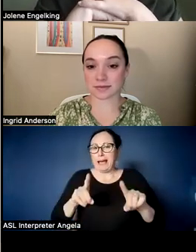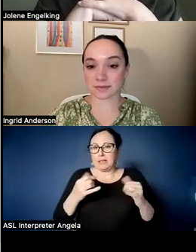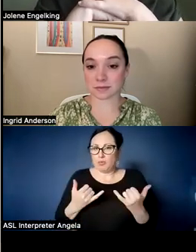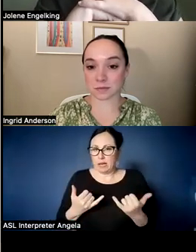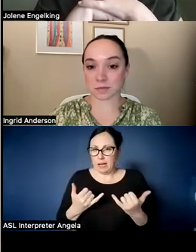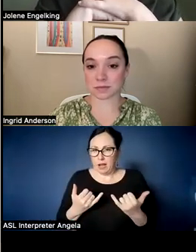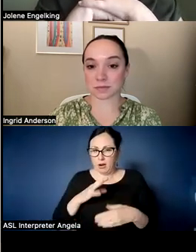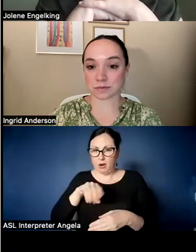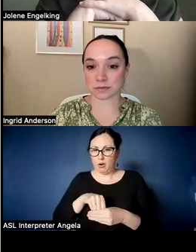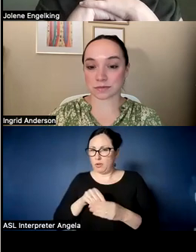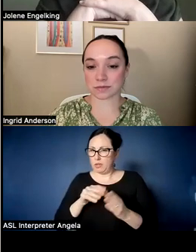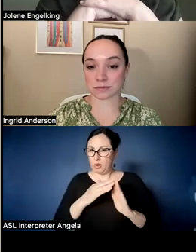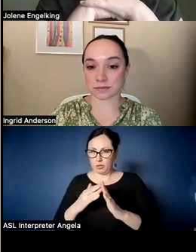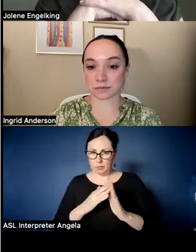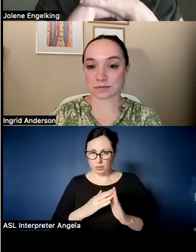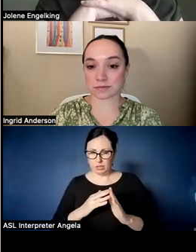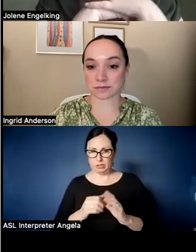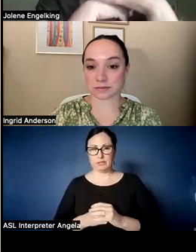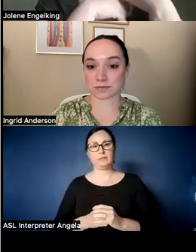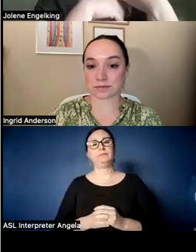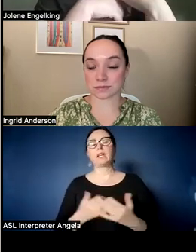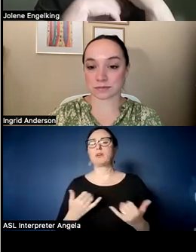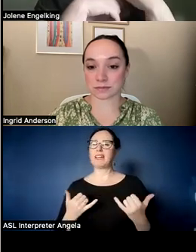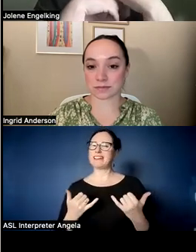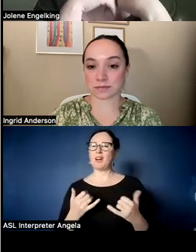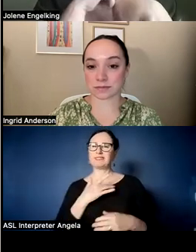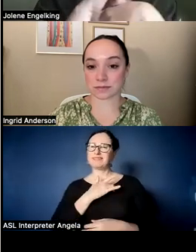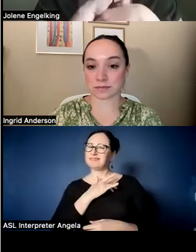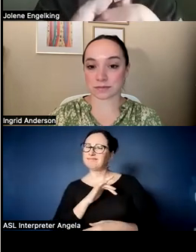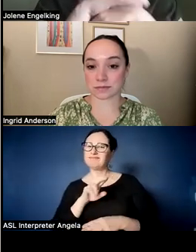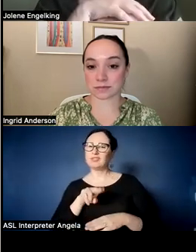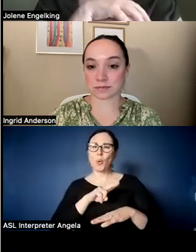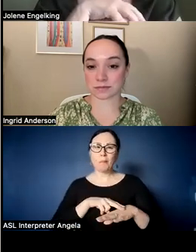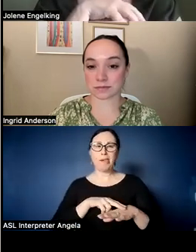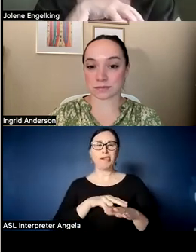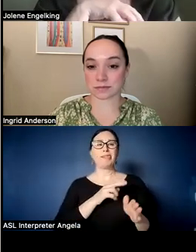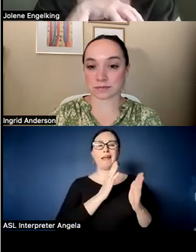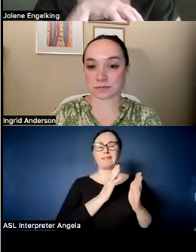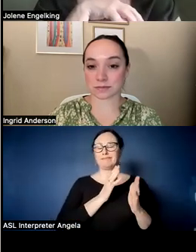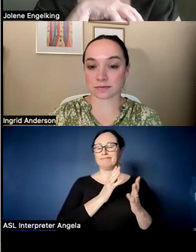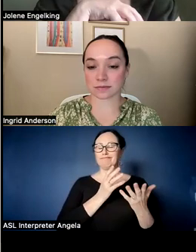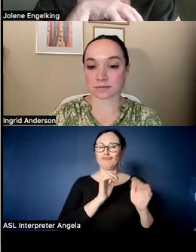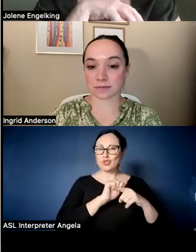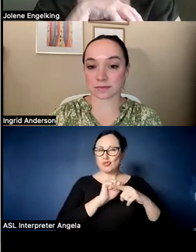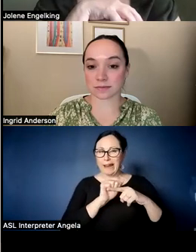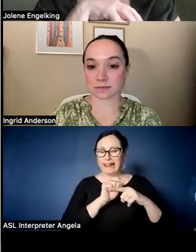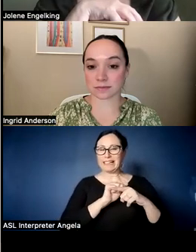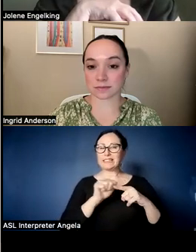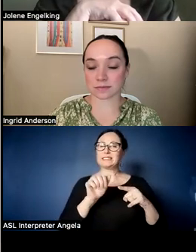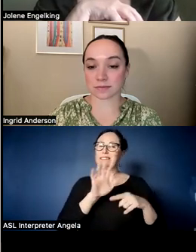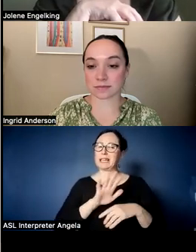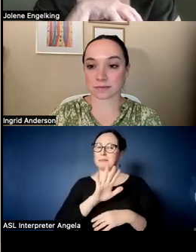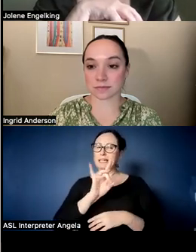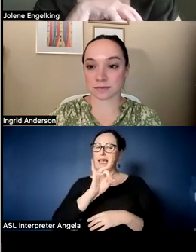you, if it's the typical layout of our trainings, tend to be about 80 to 85%